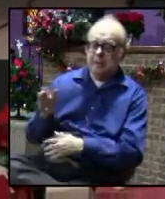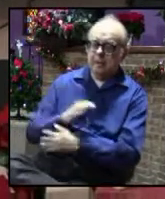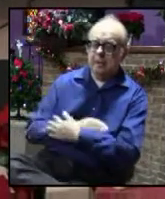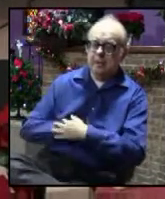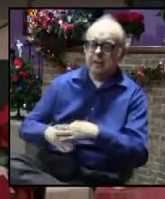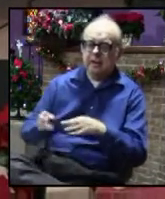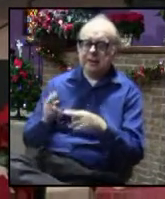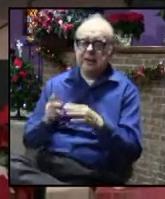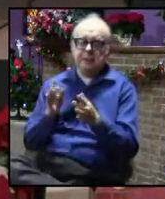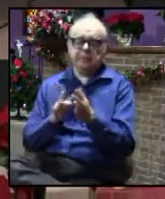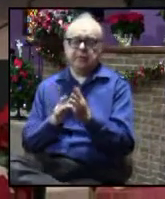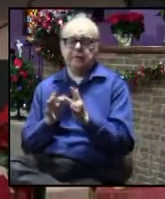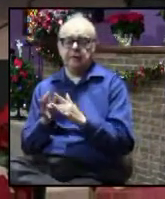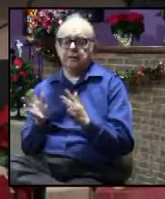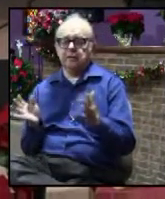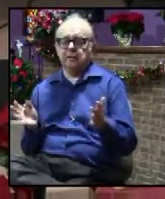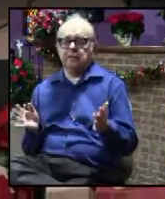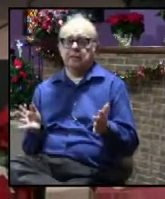named Jesus